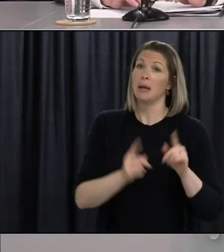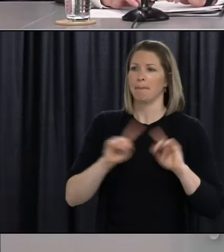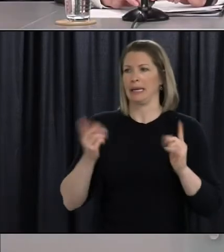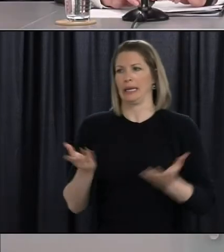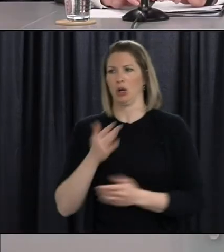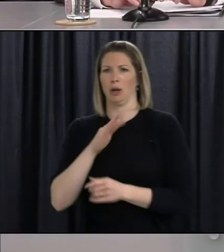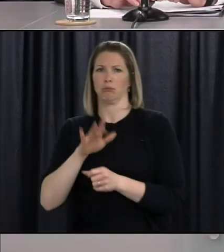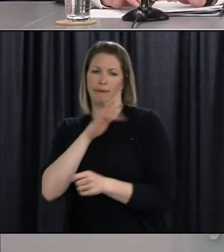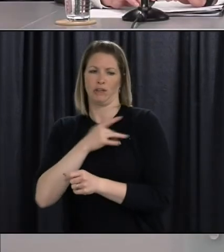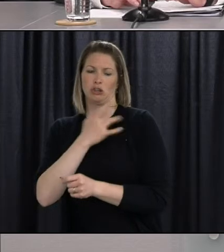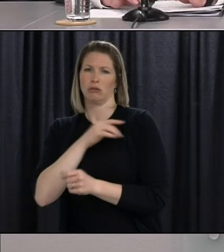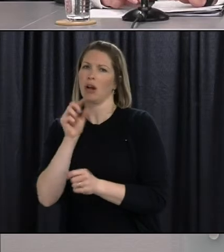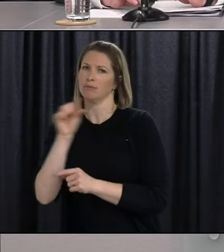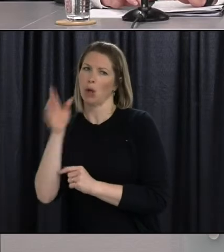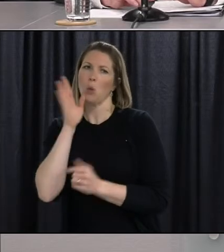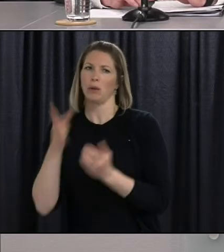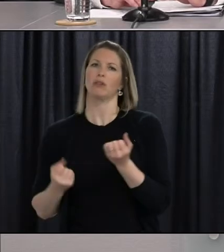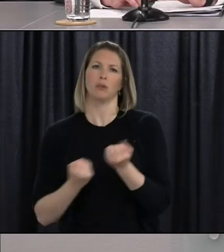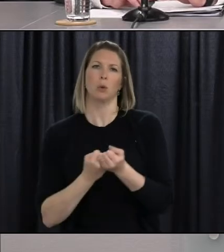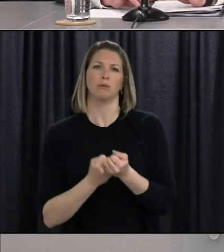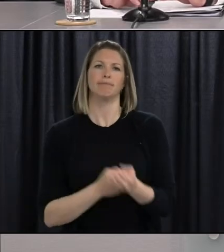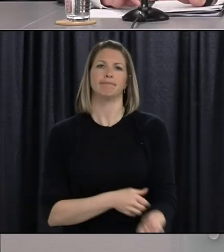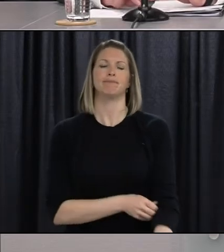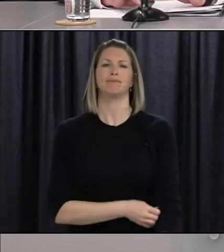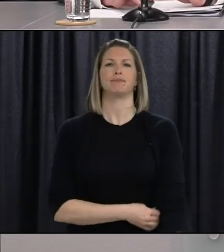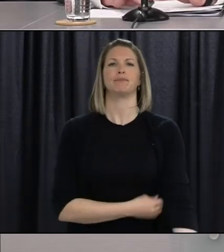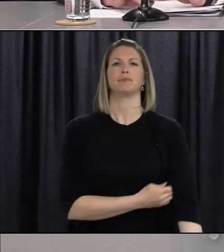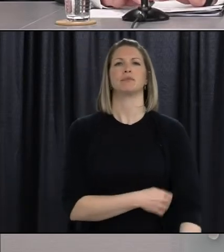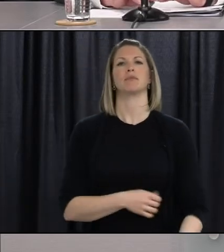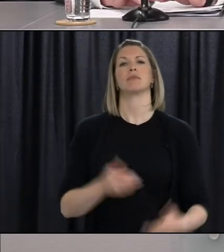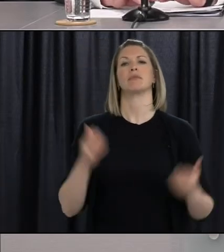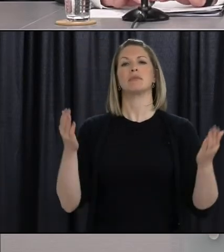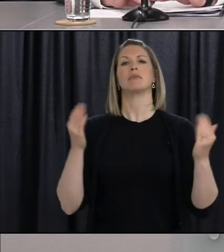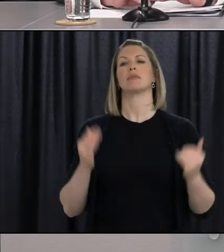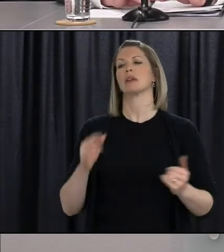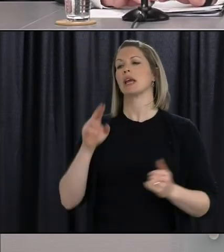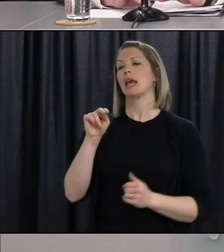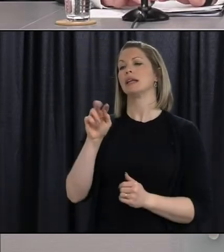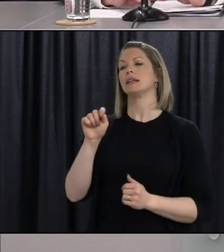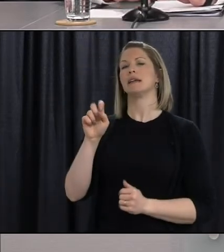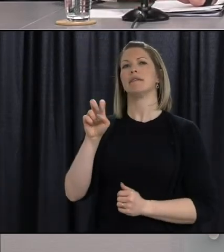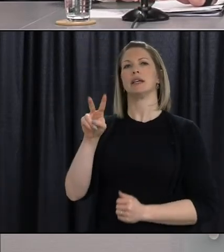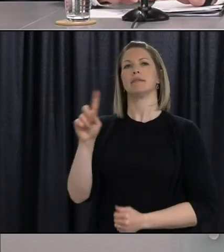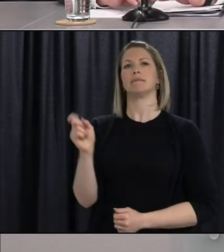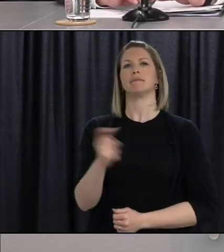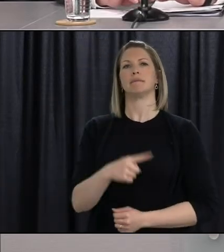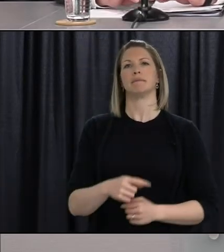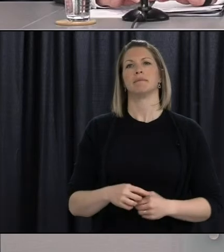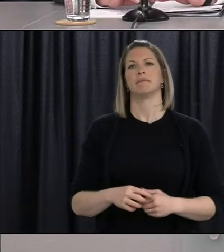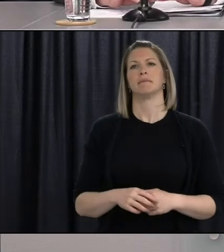Our next questions are from Kellyanne Roberts of NTV News. Please go ahead.